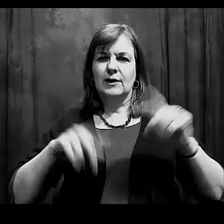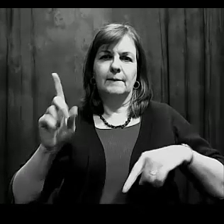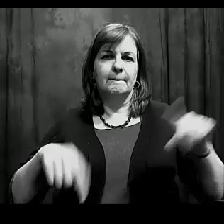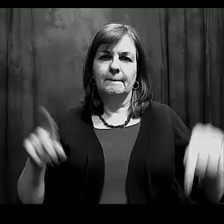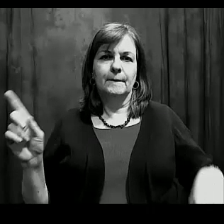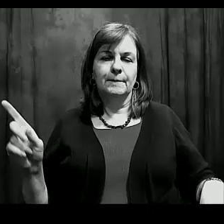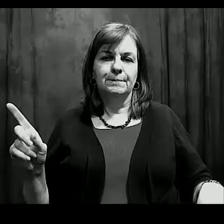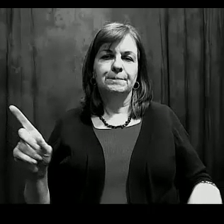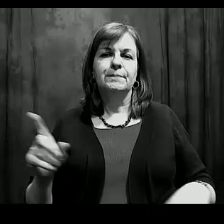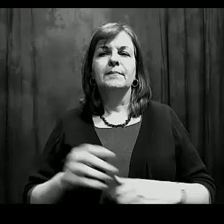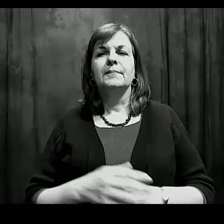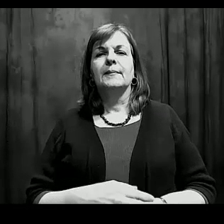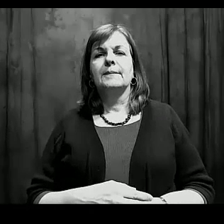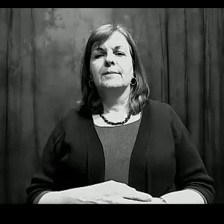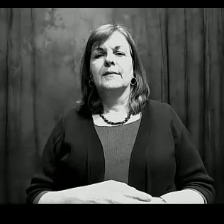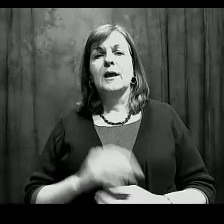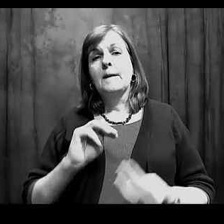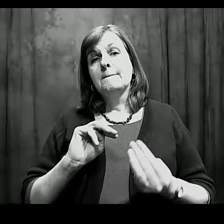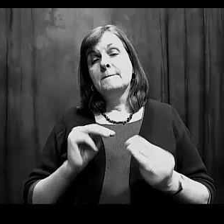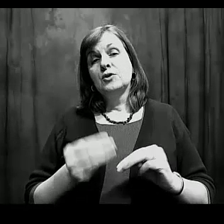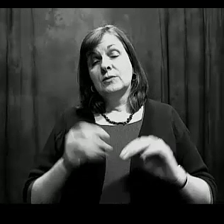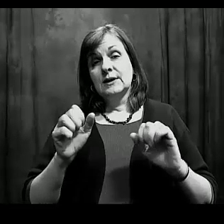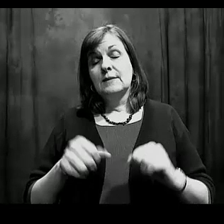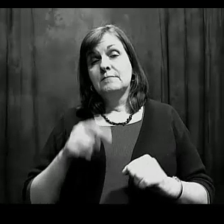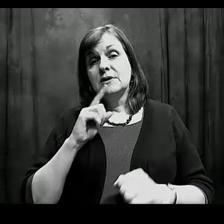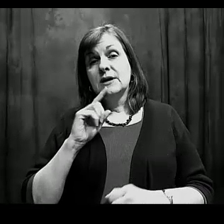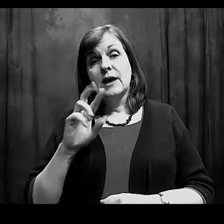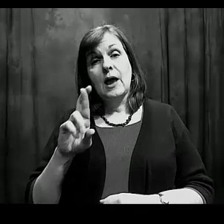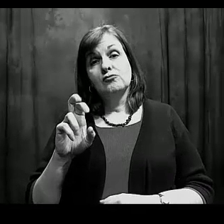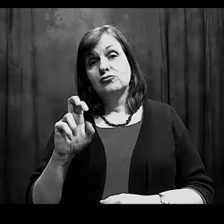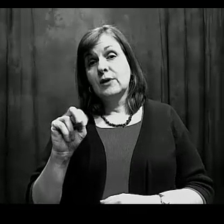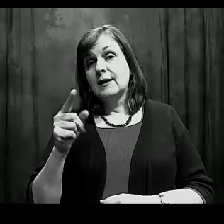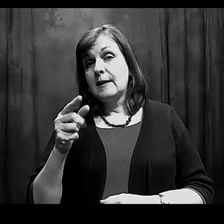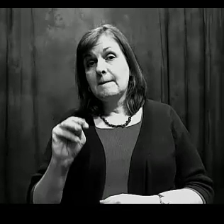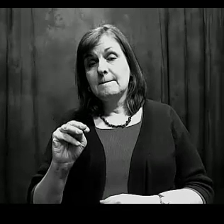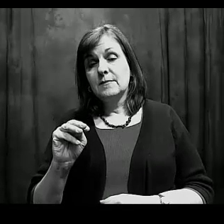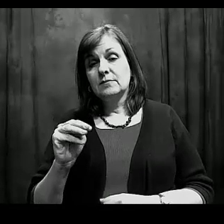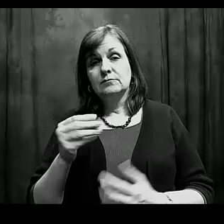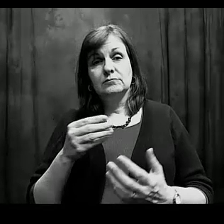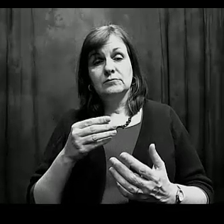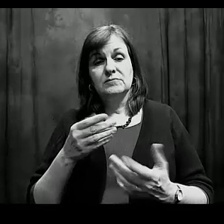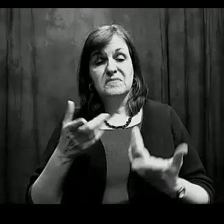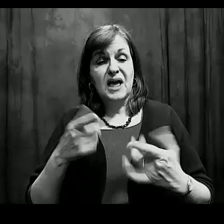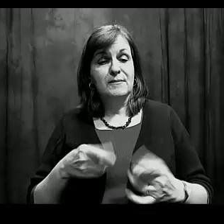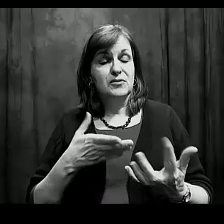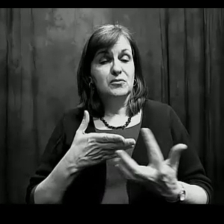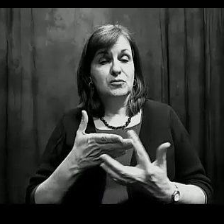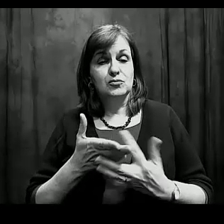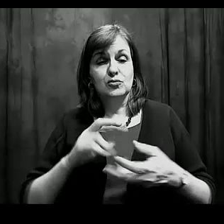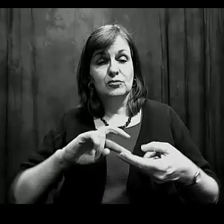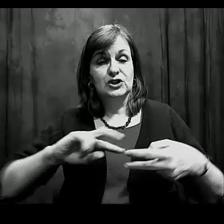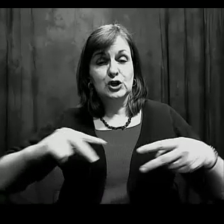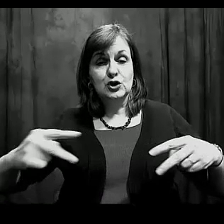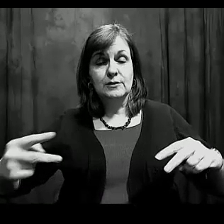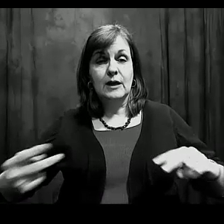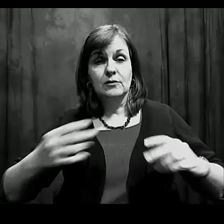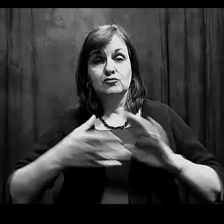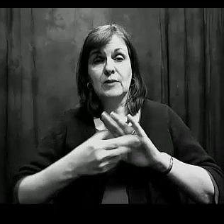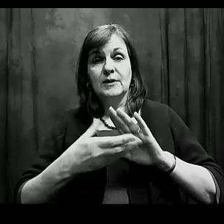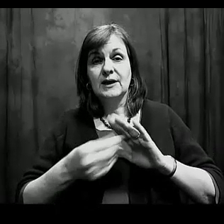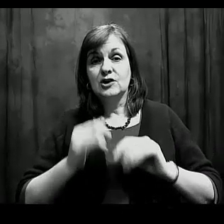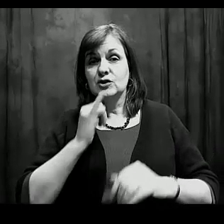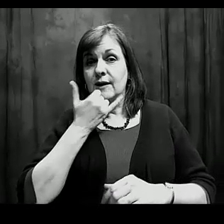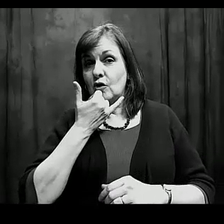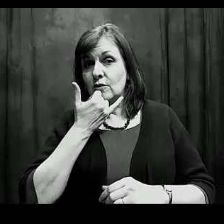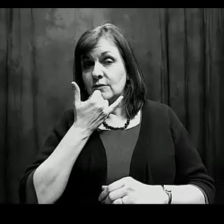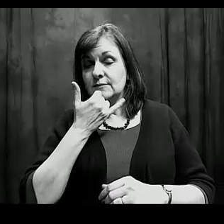is. So when we look at mutations, they can be random just through DNA replication errors,